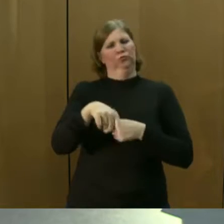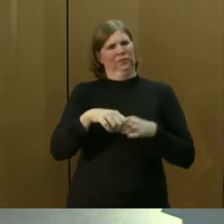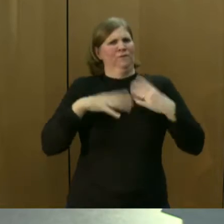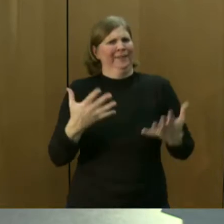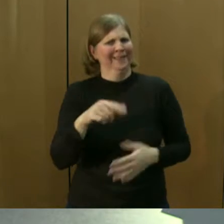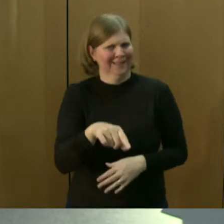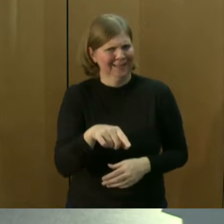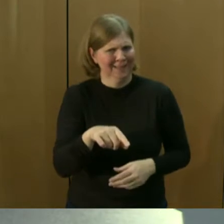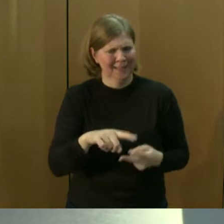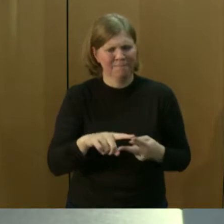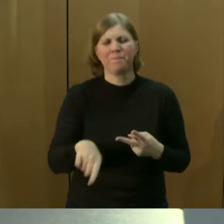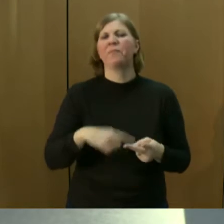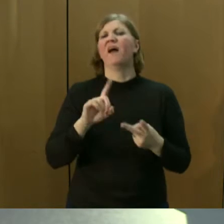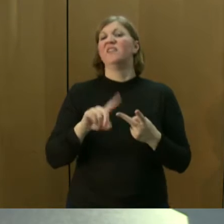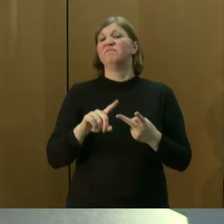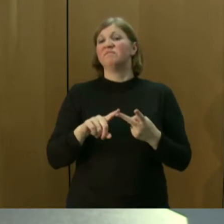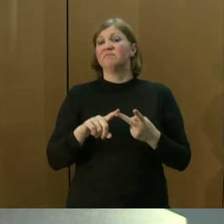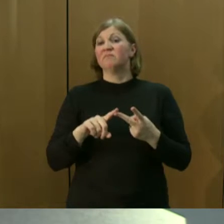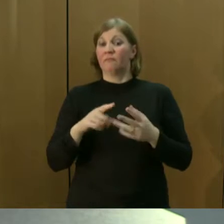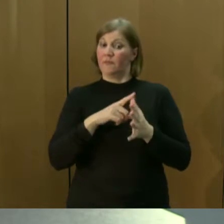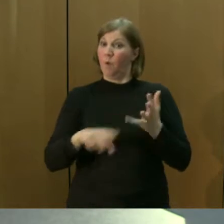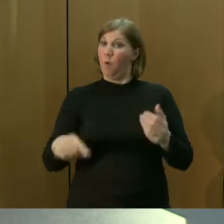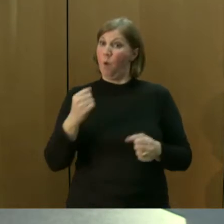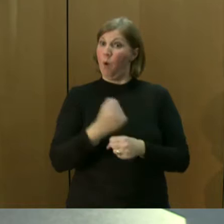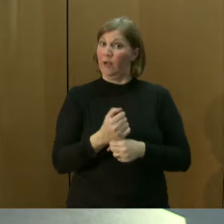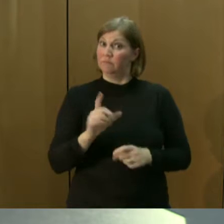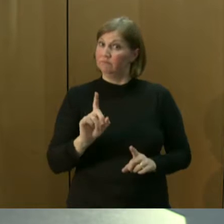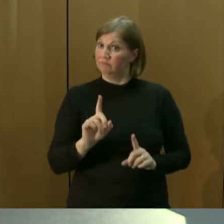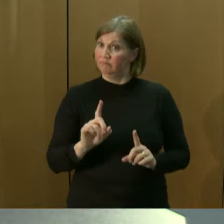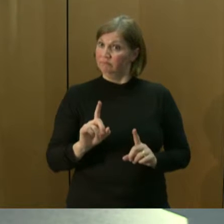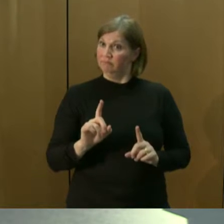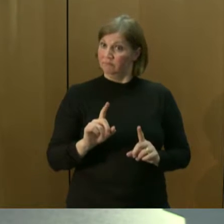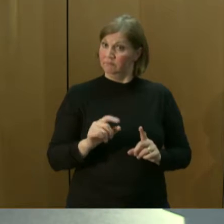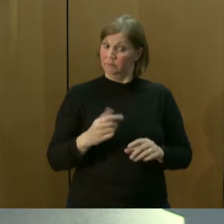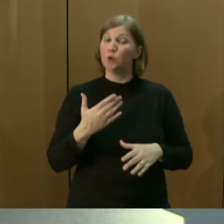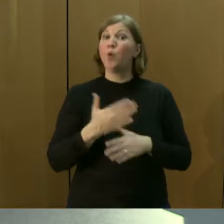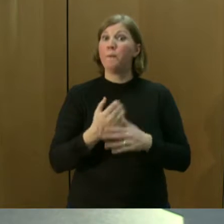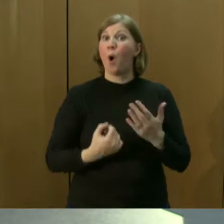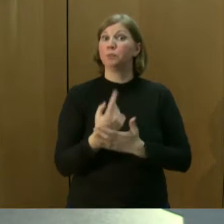on offer in August, and how do you connect with them? Before August.